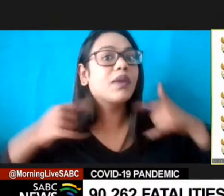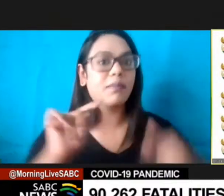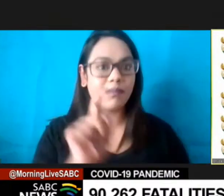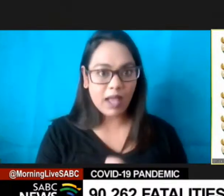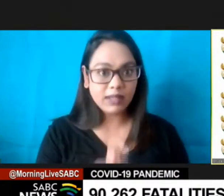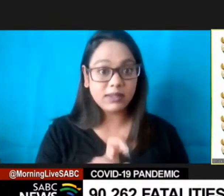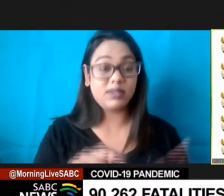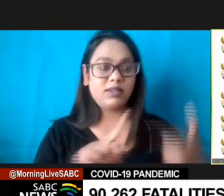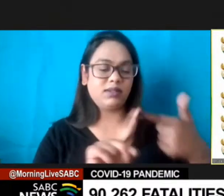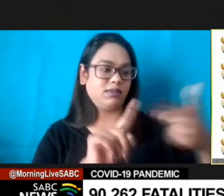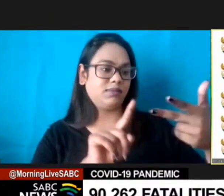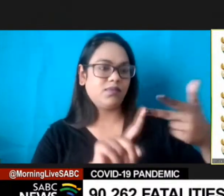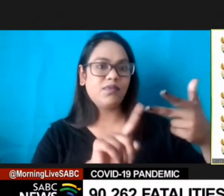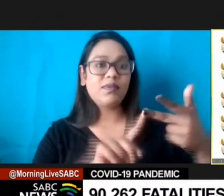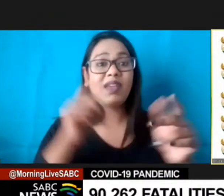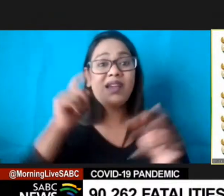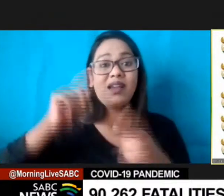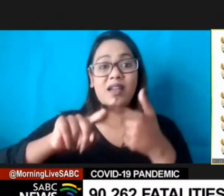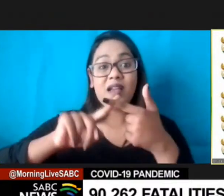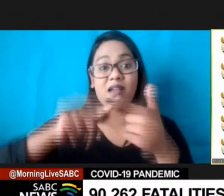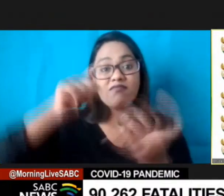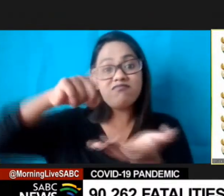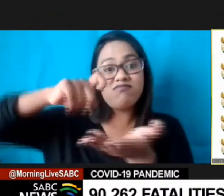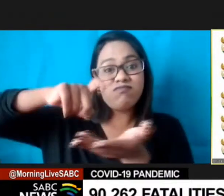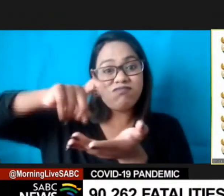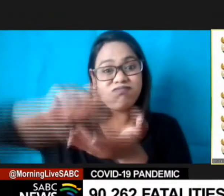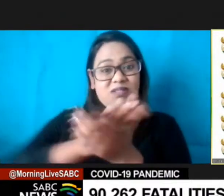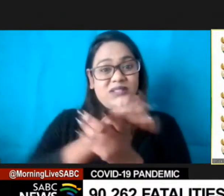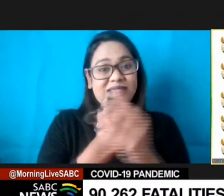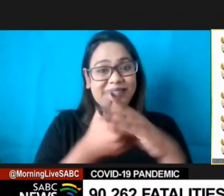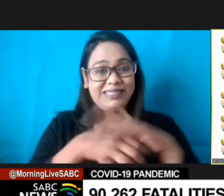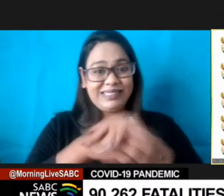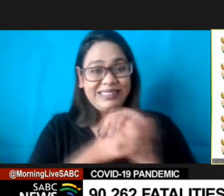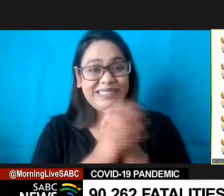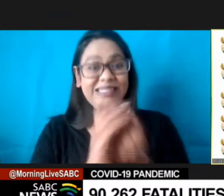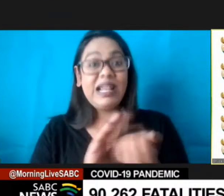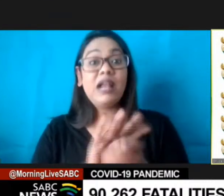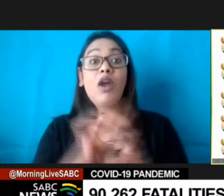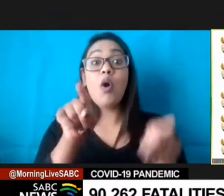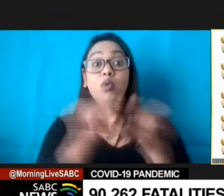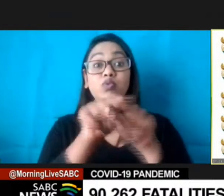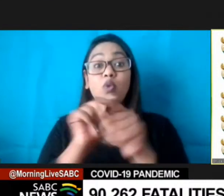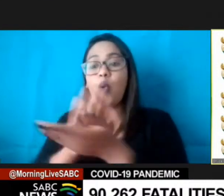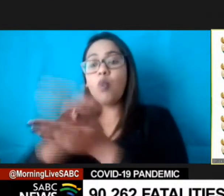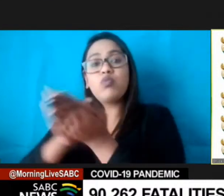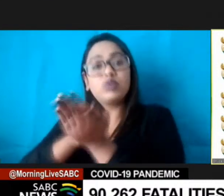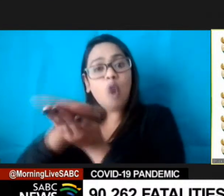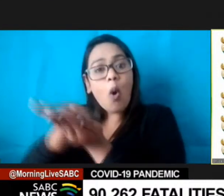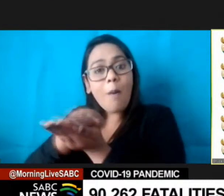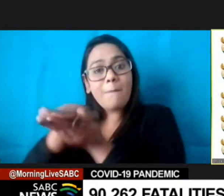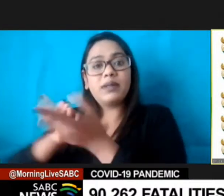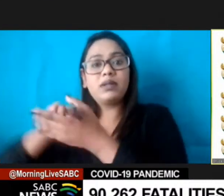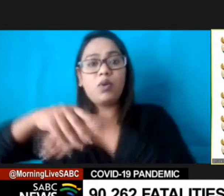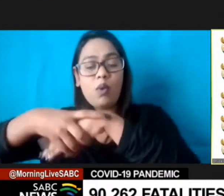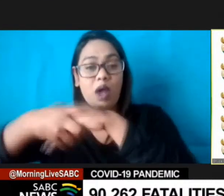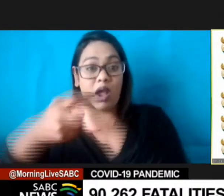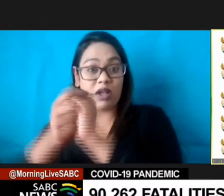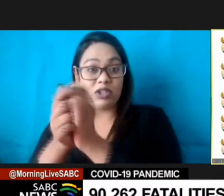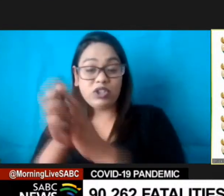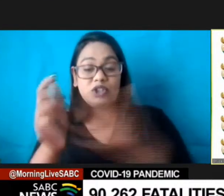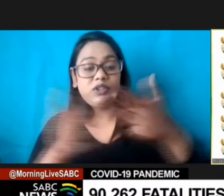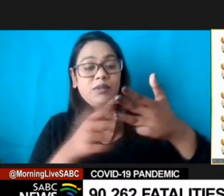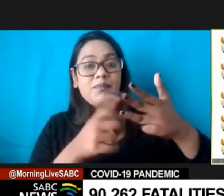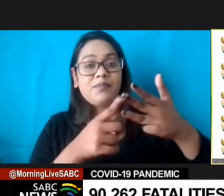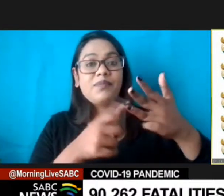and sanitizing, physical or social distancing, and especially avoiding crowds, more so in enclosed